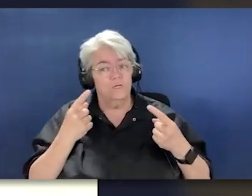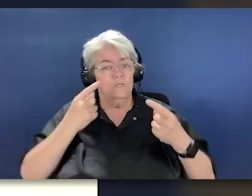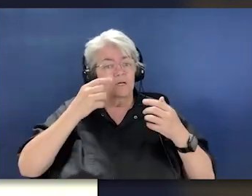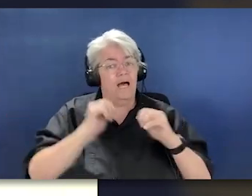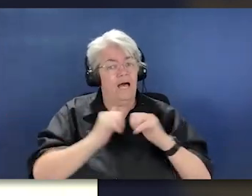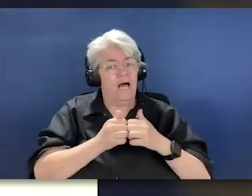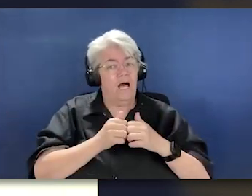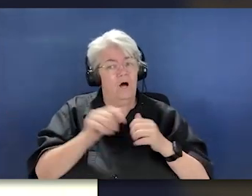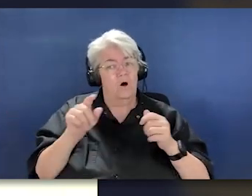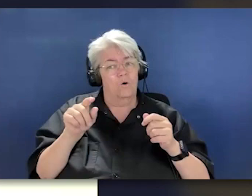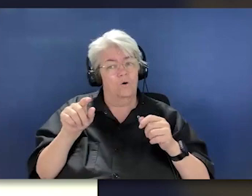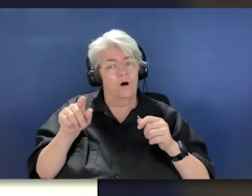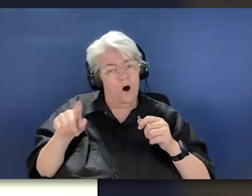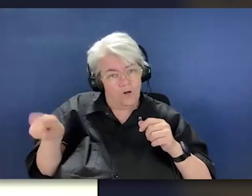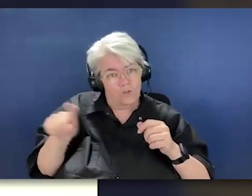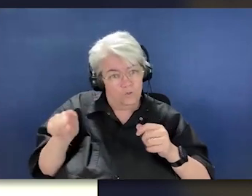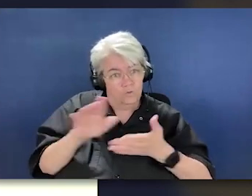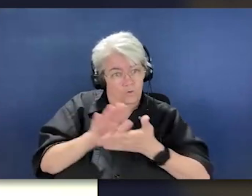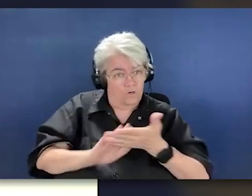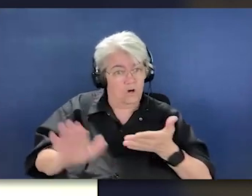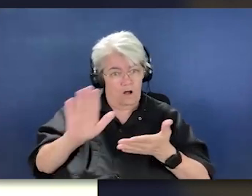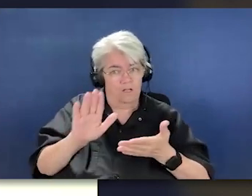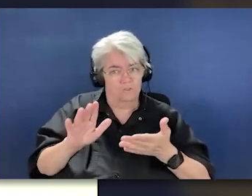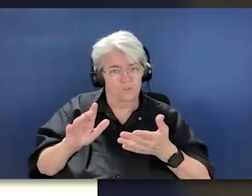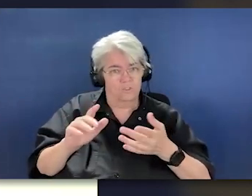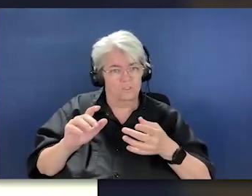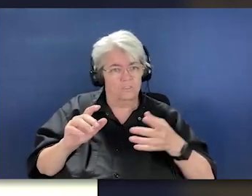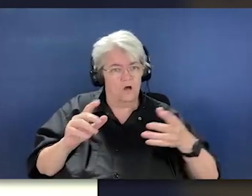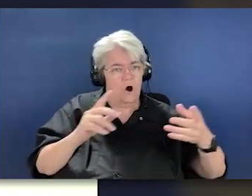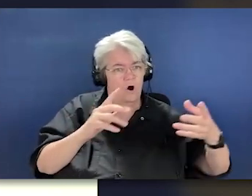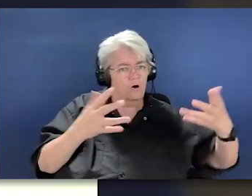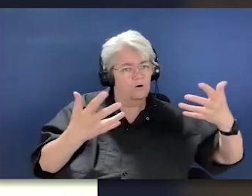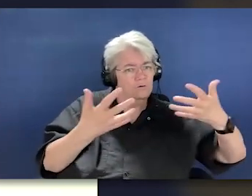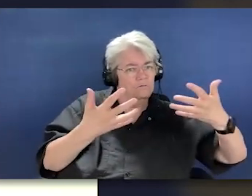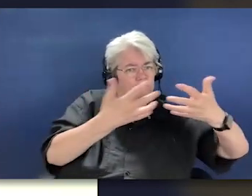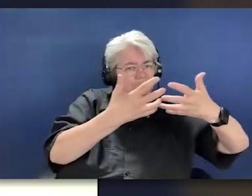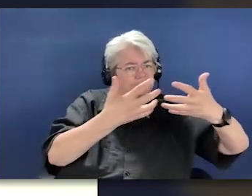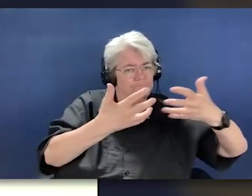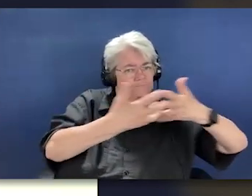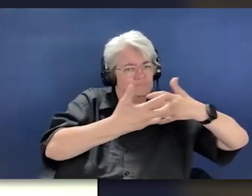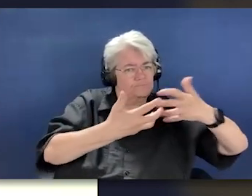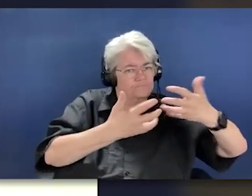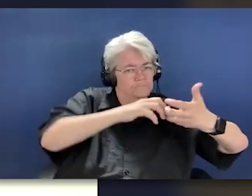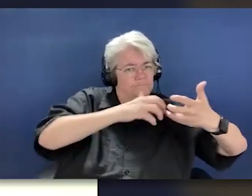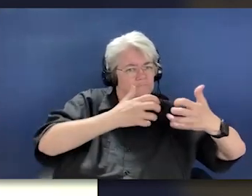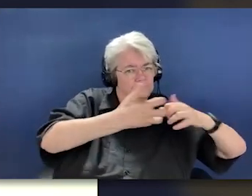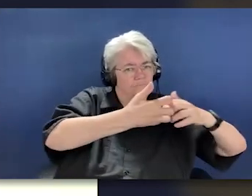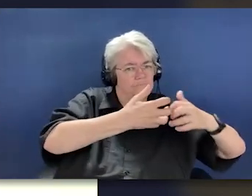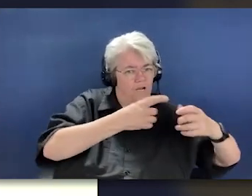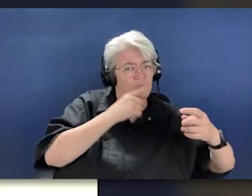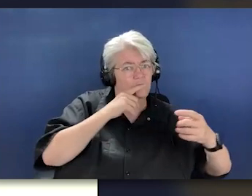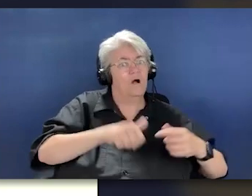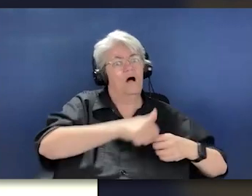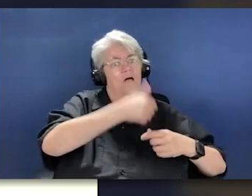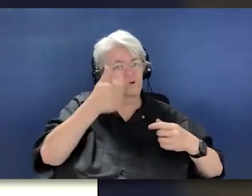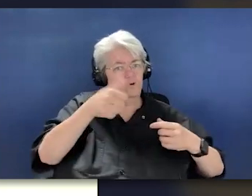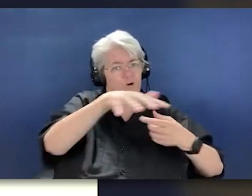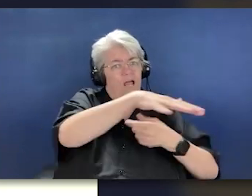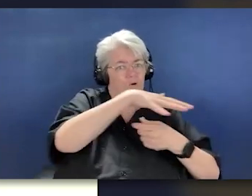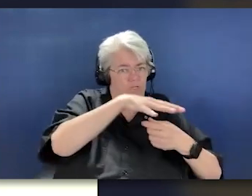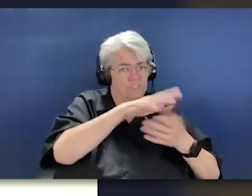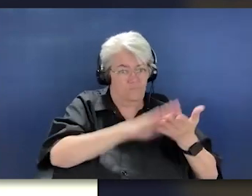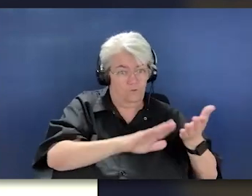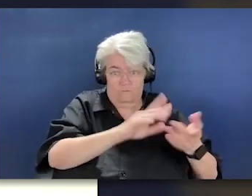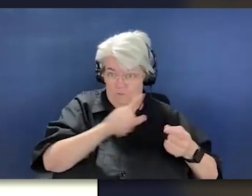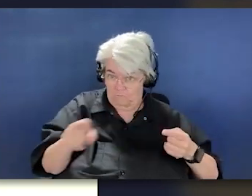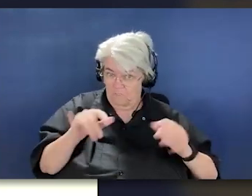Gen AI and learning and teaching at your institutions intersect with these other areas of the university that are responding to generative AI. Are you